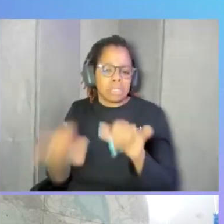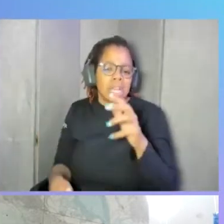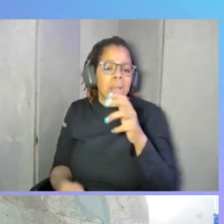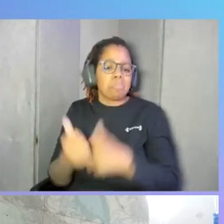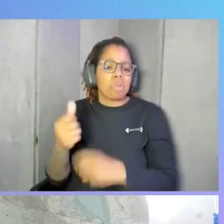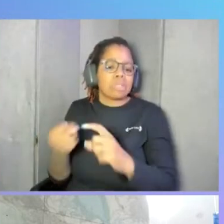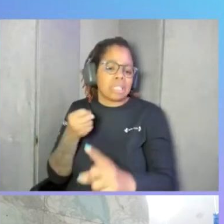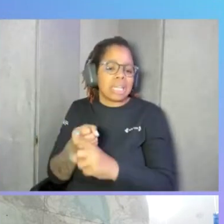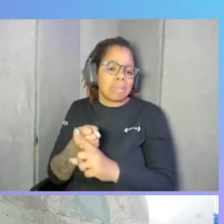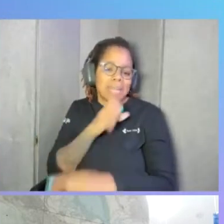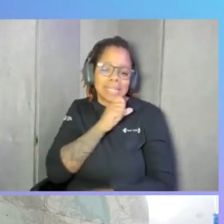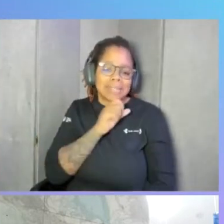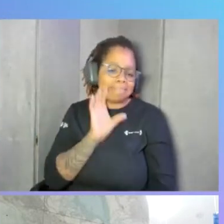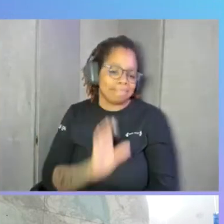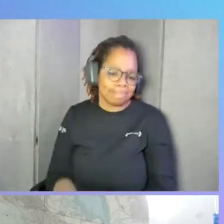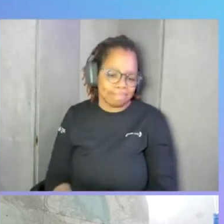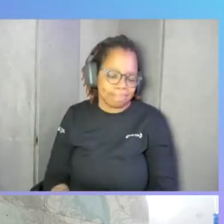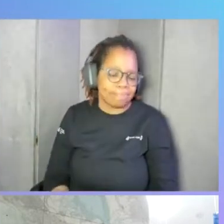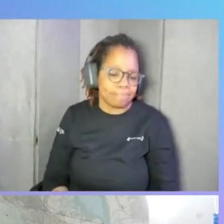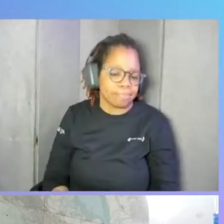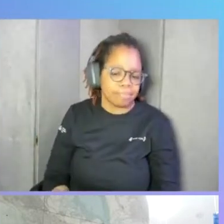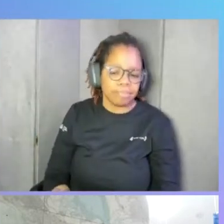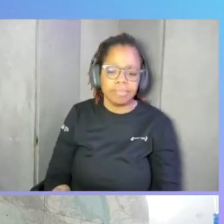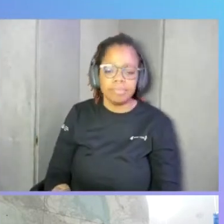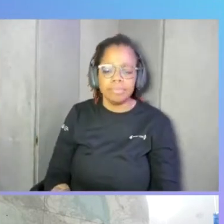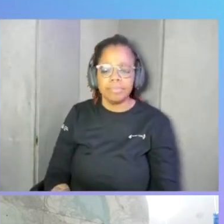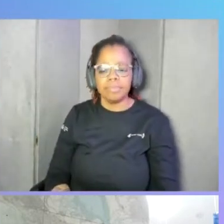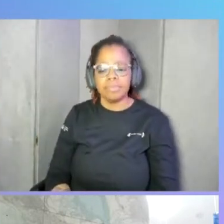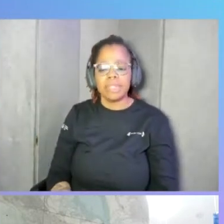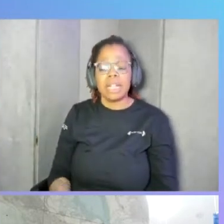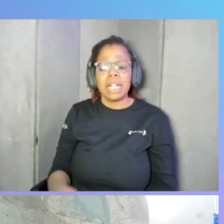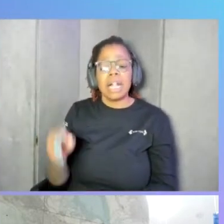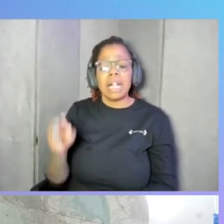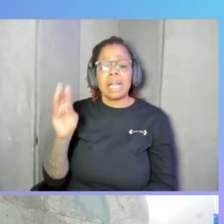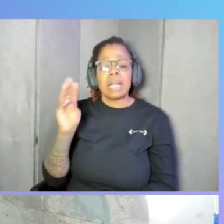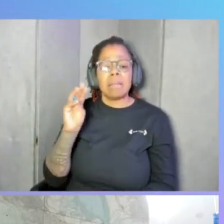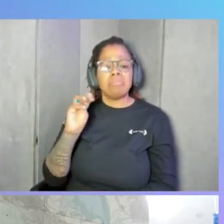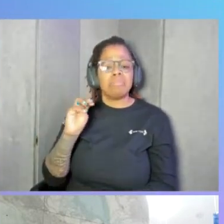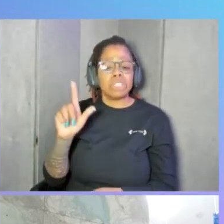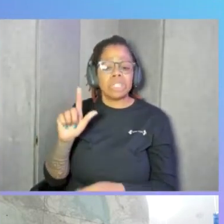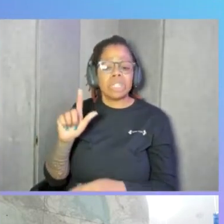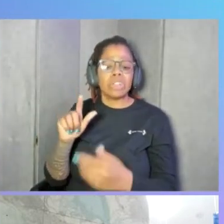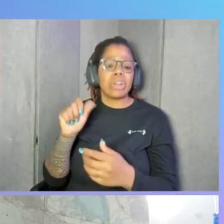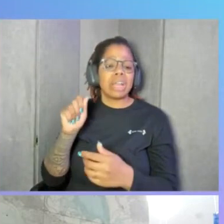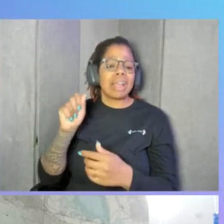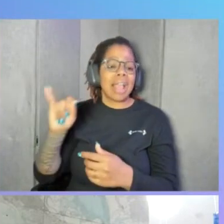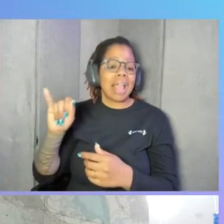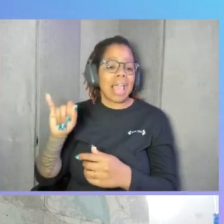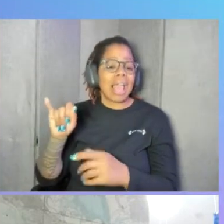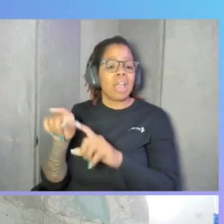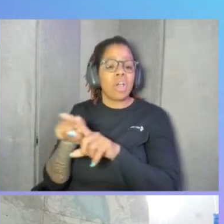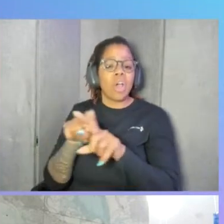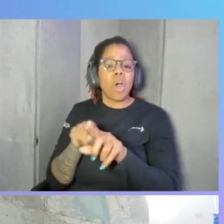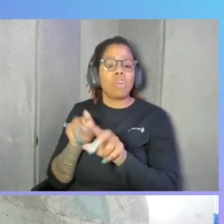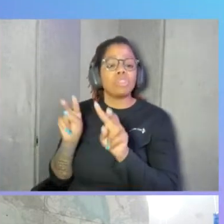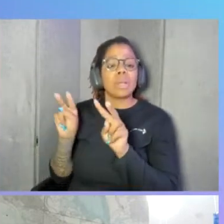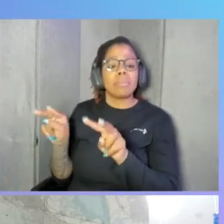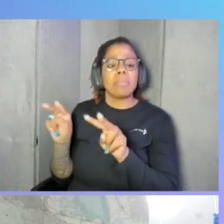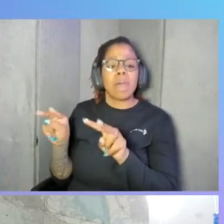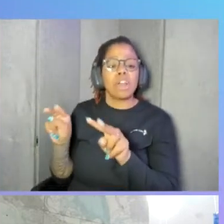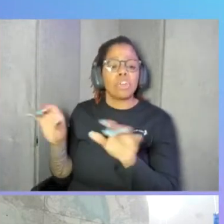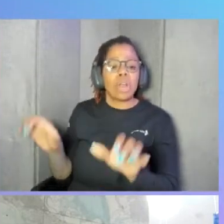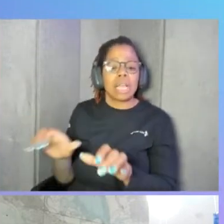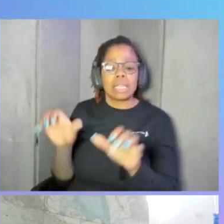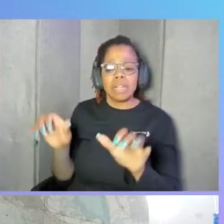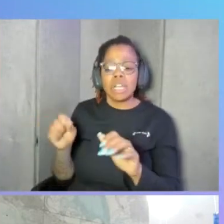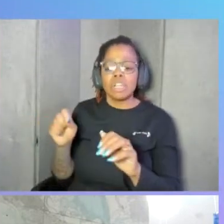people. And then machine learning AI is also very good at monitoring activities. So it